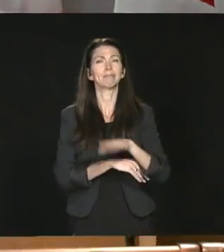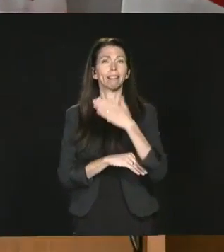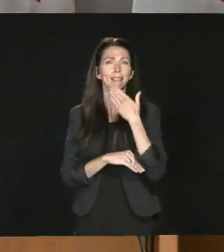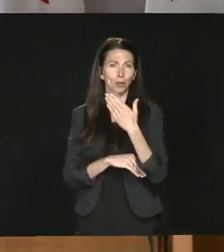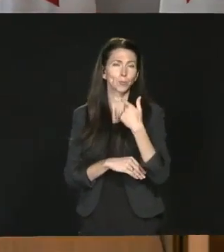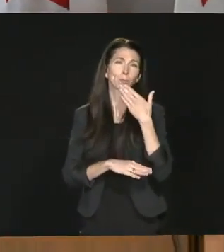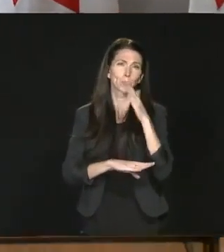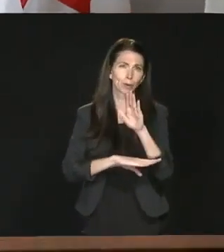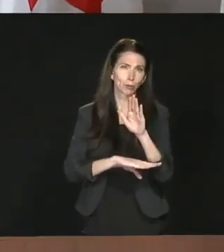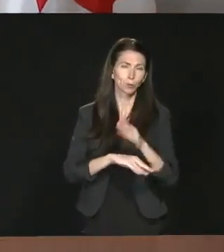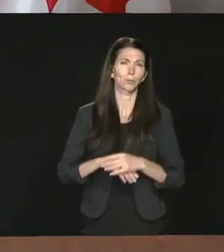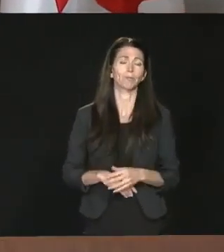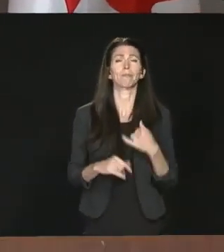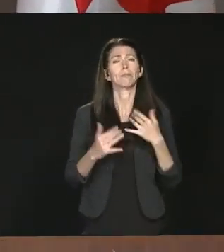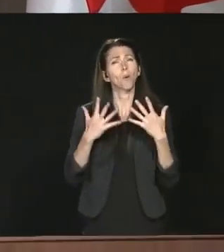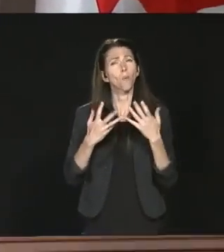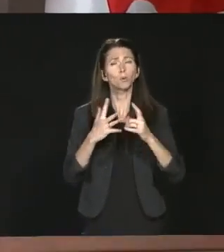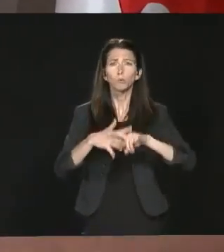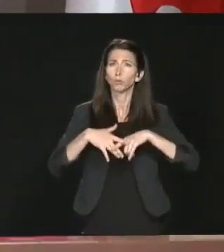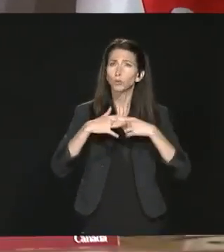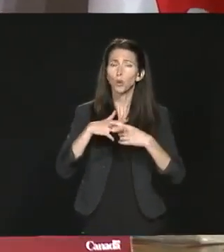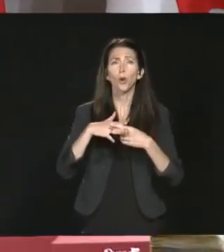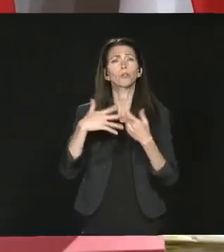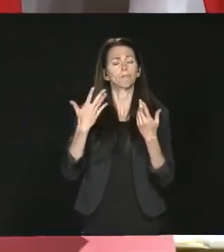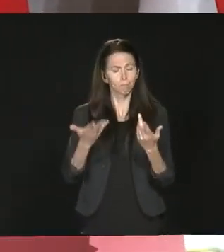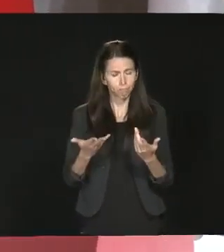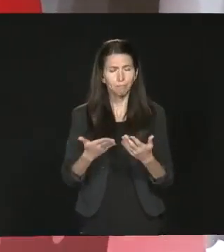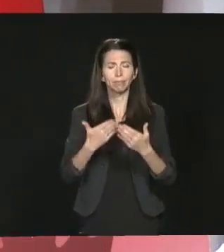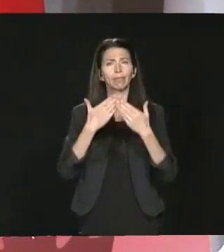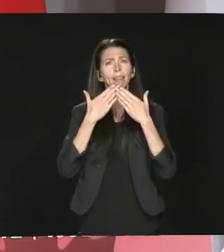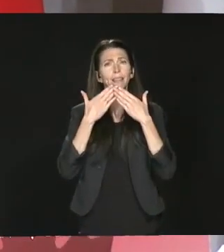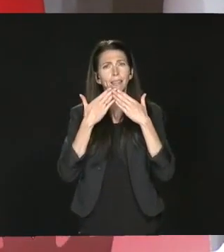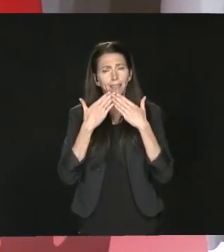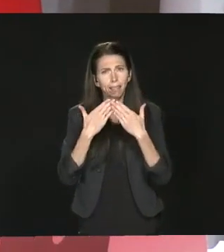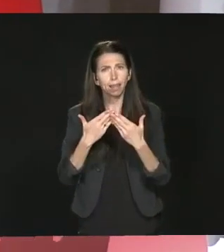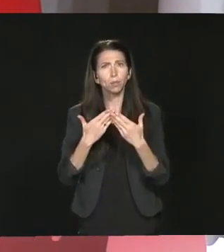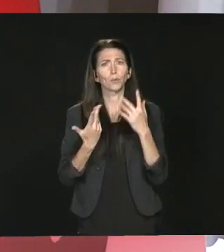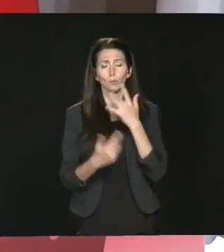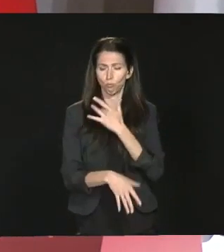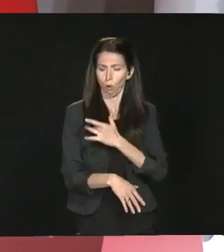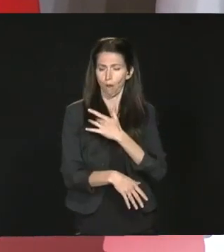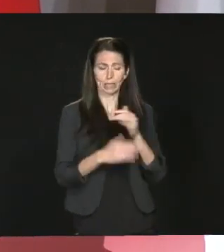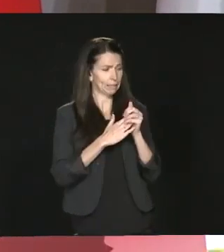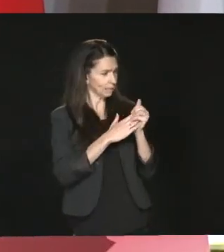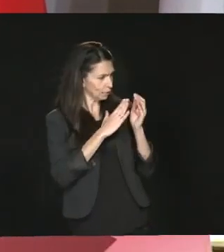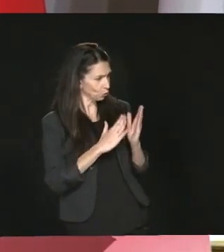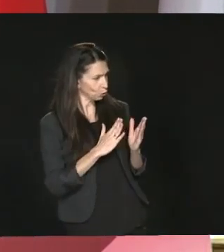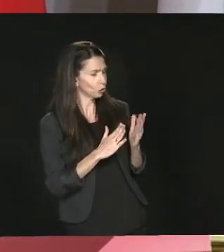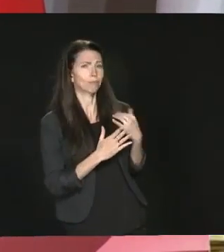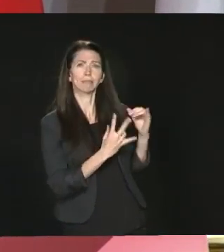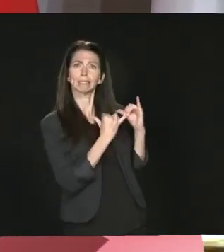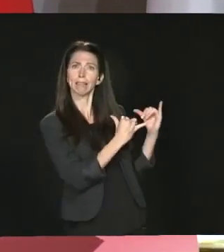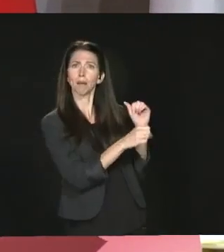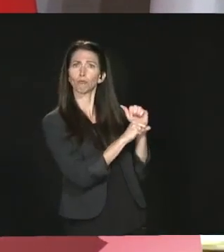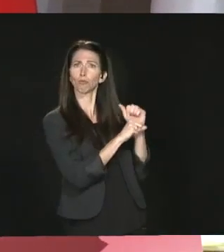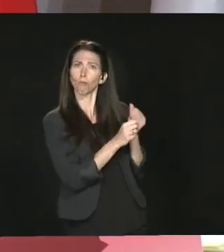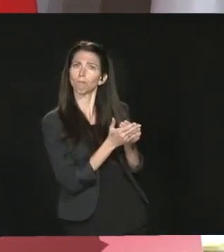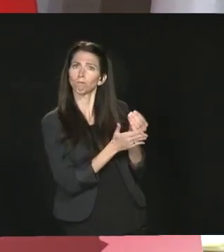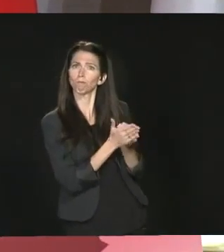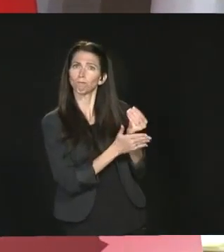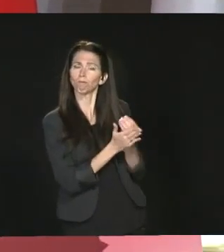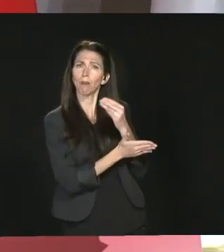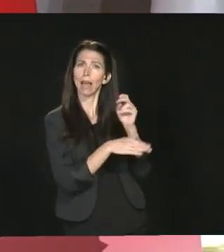and thanking my provincial and territorial counterparts in procurement for their dedication and collaboration throughout